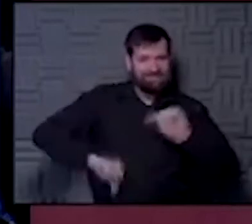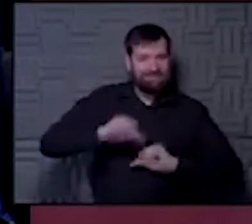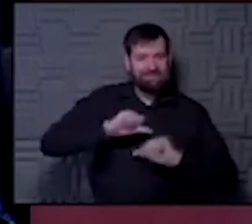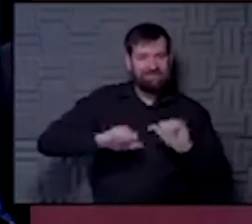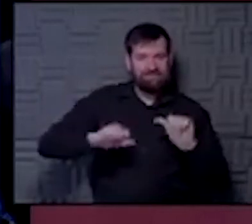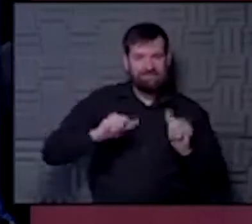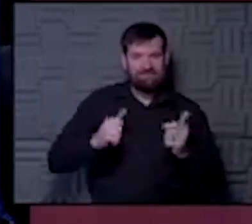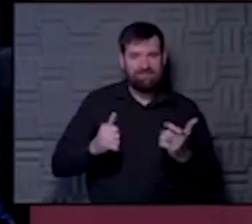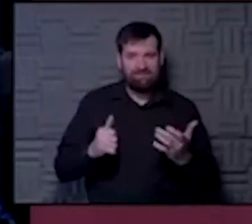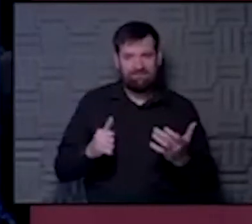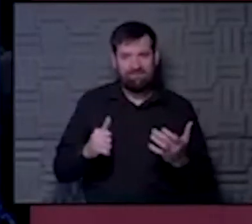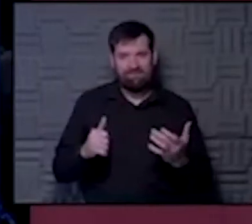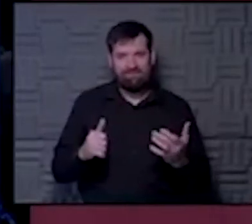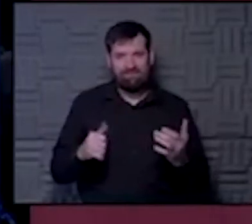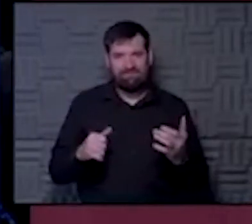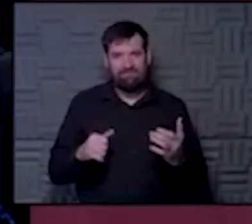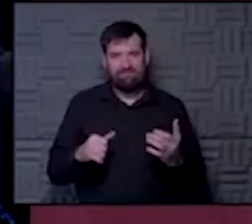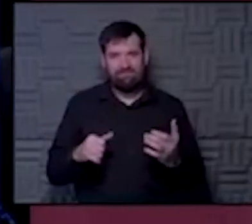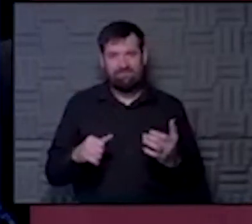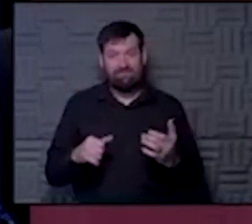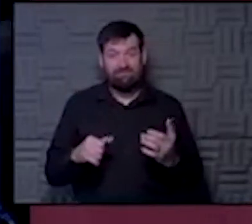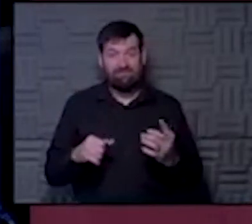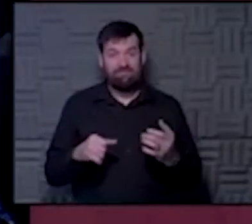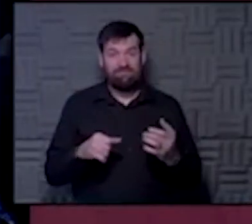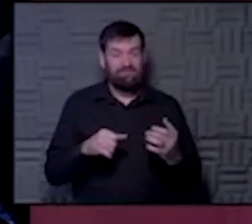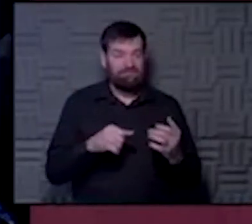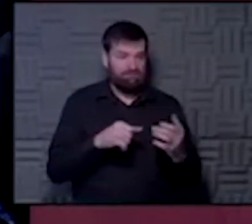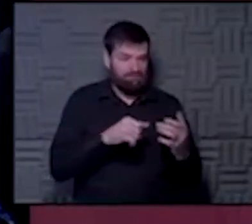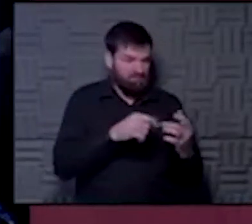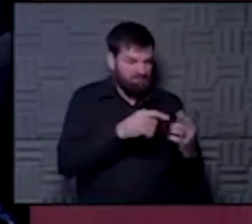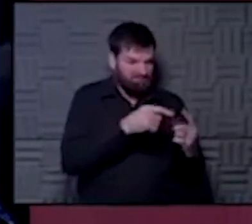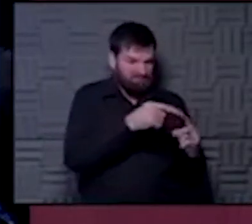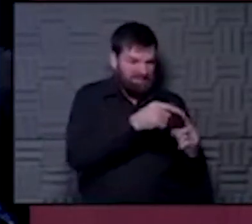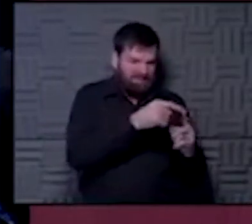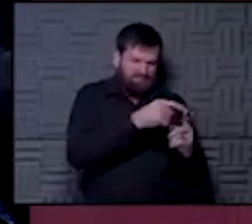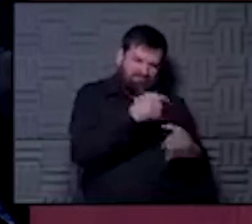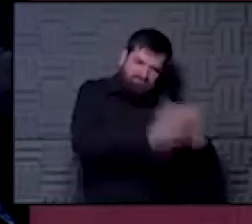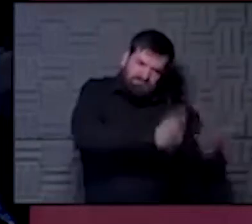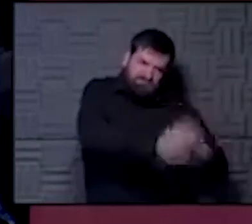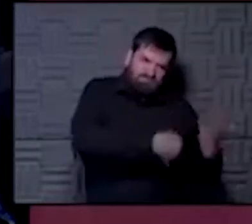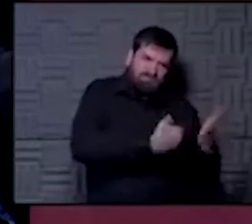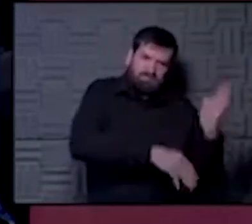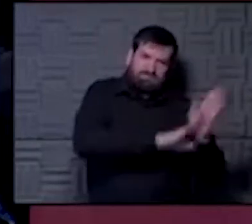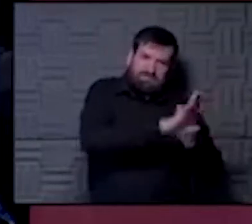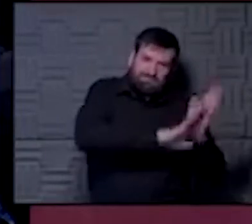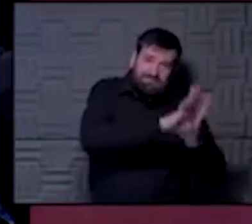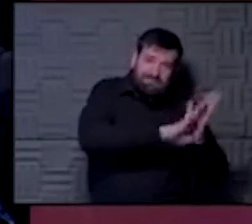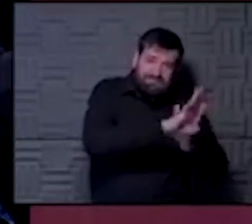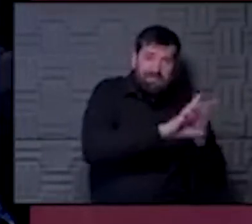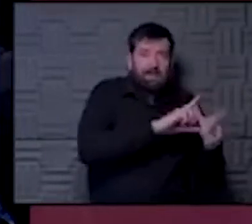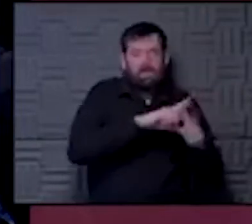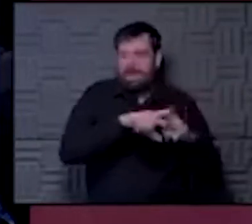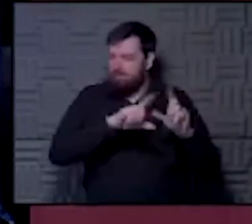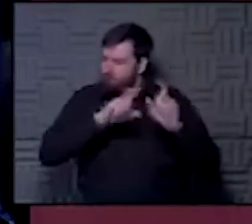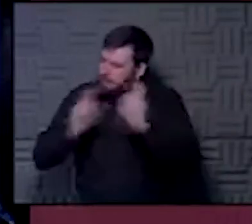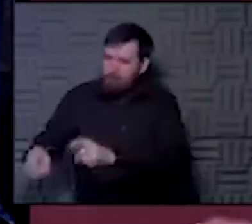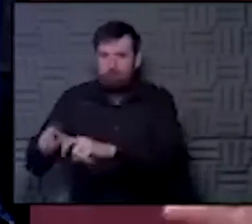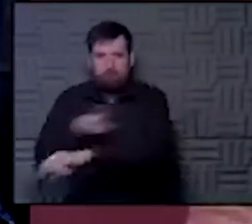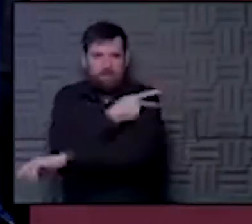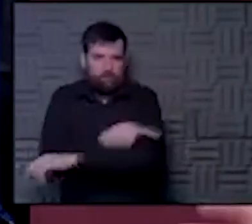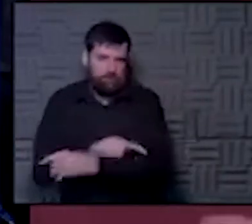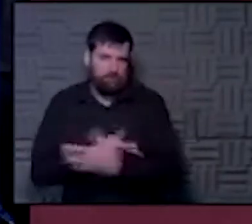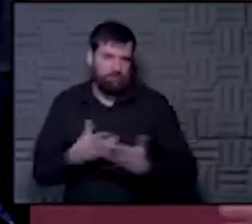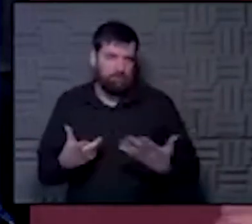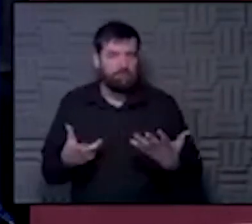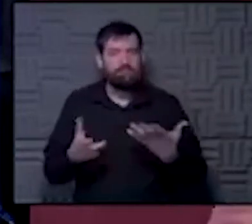translated from the bench right to the bedside in a very rapid fashion. And I think as we sit back, how are we going to